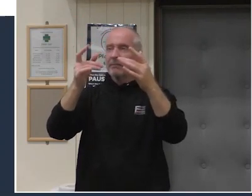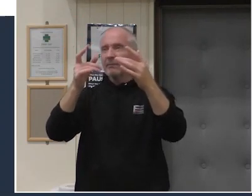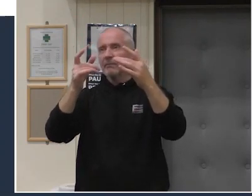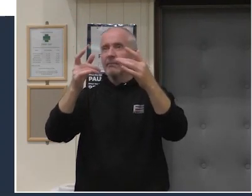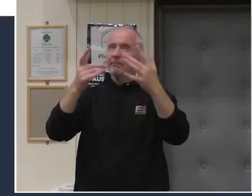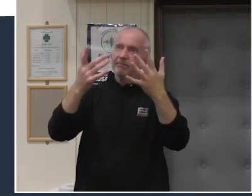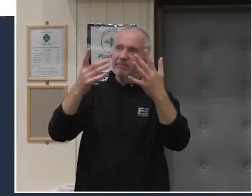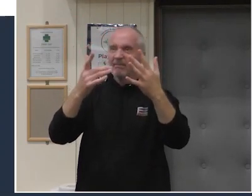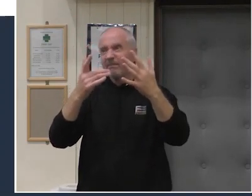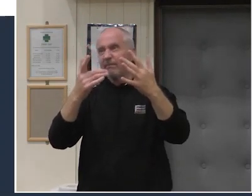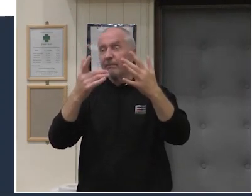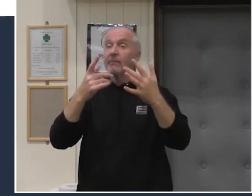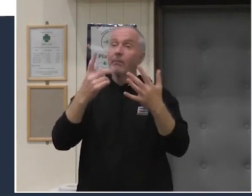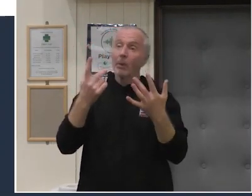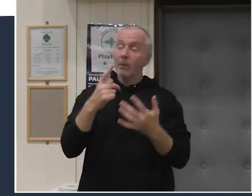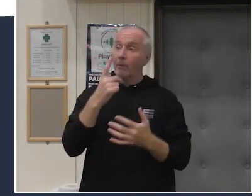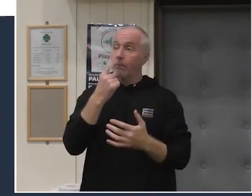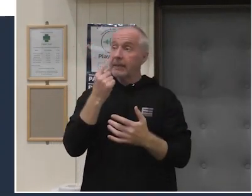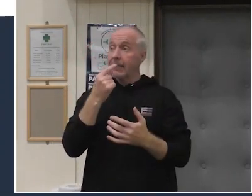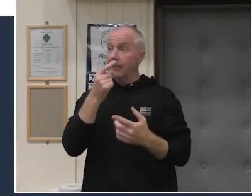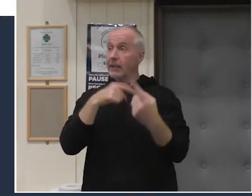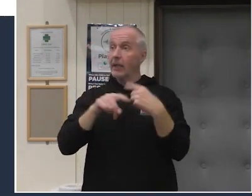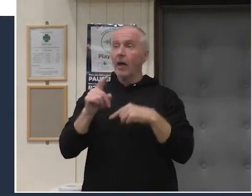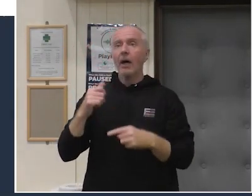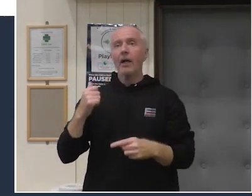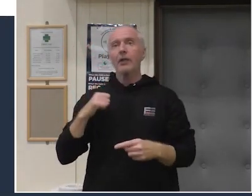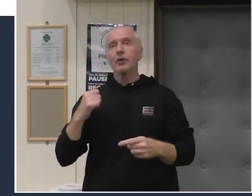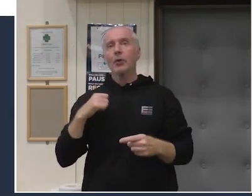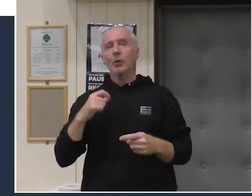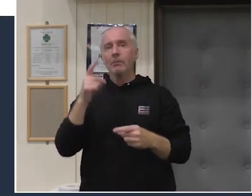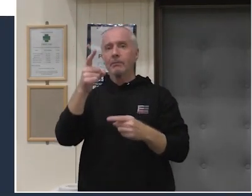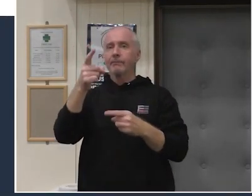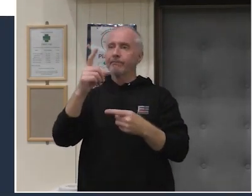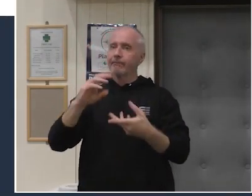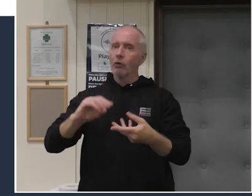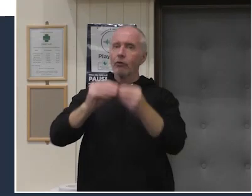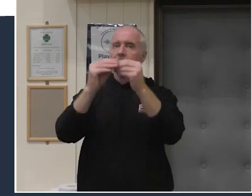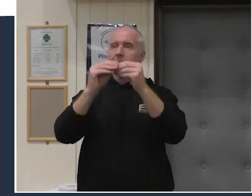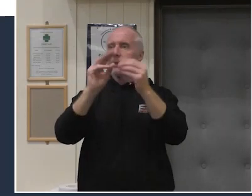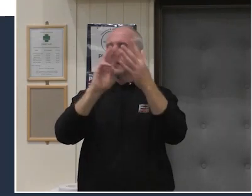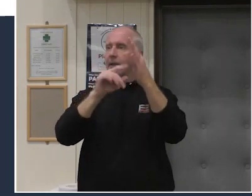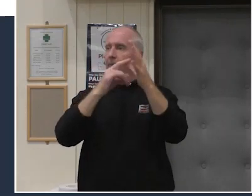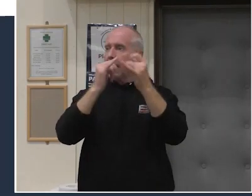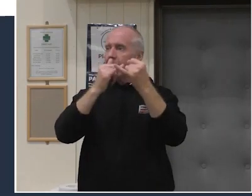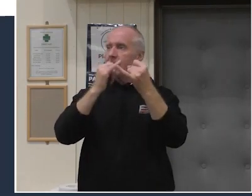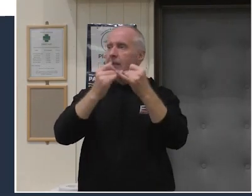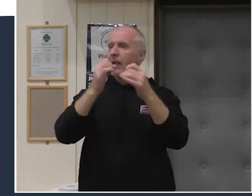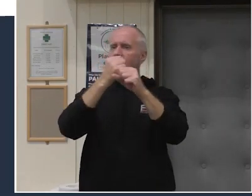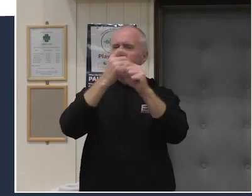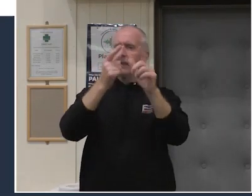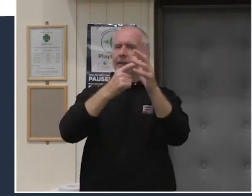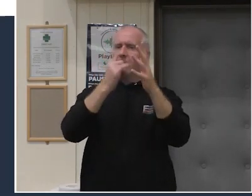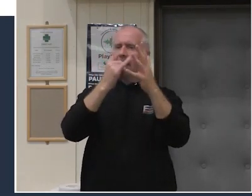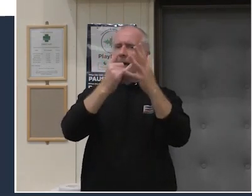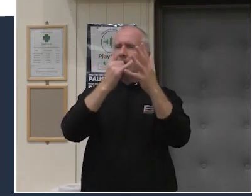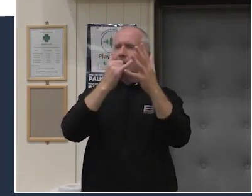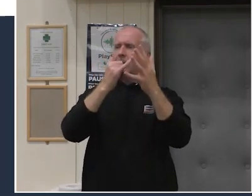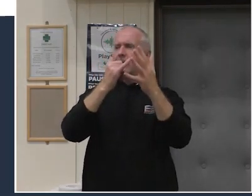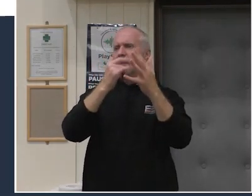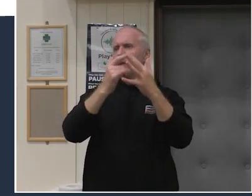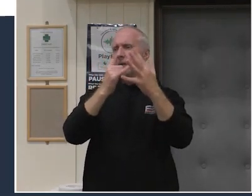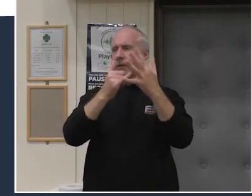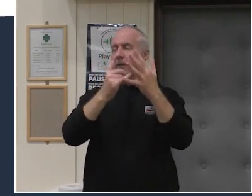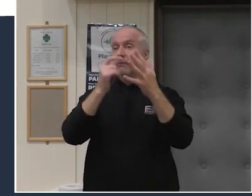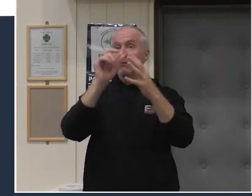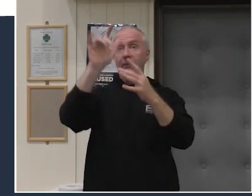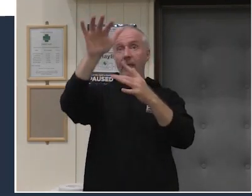that you would potentially assume might make up a large bulk of mass, so gases within galaxies. Now these are